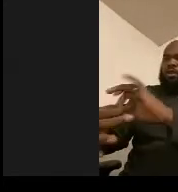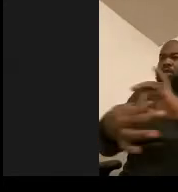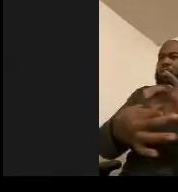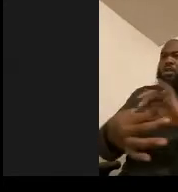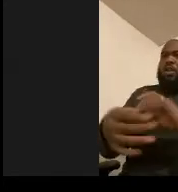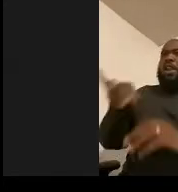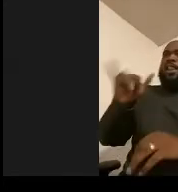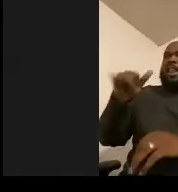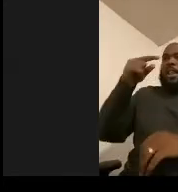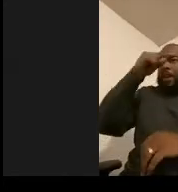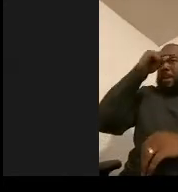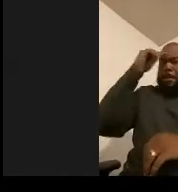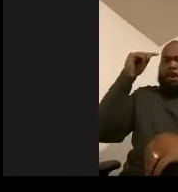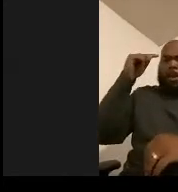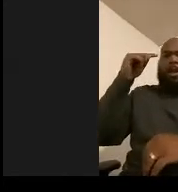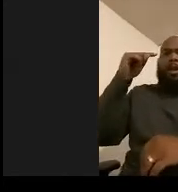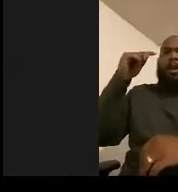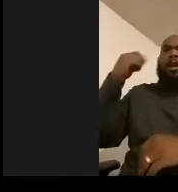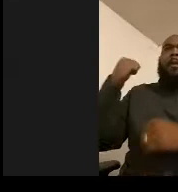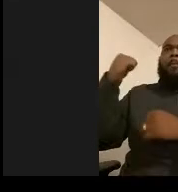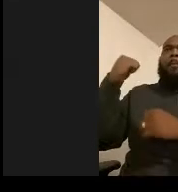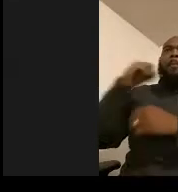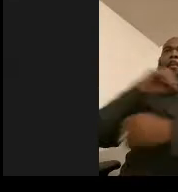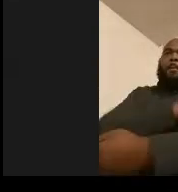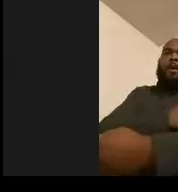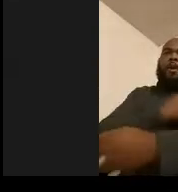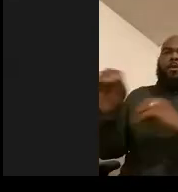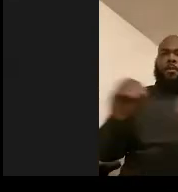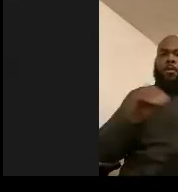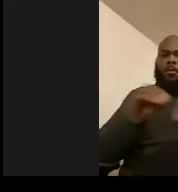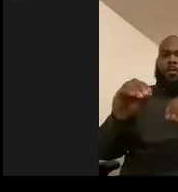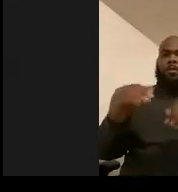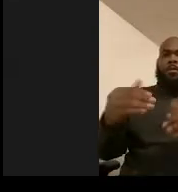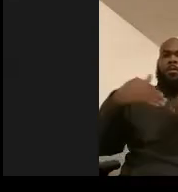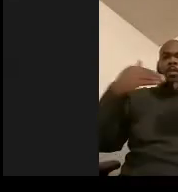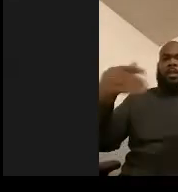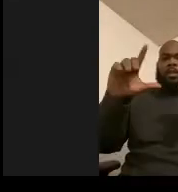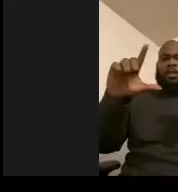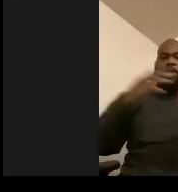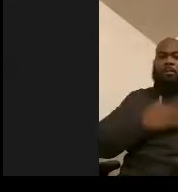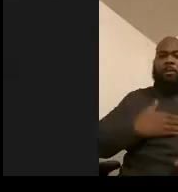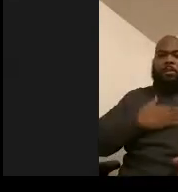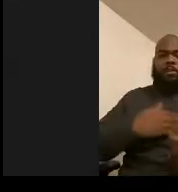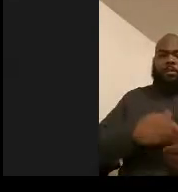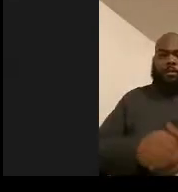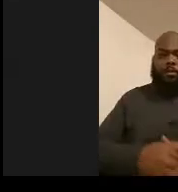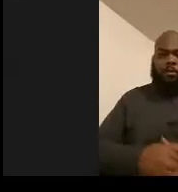movement and it's his own radicalization. Next slide, please.